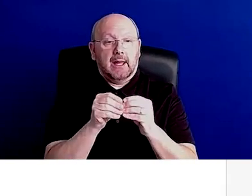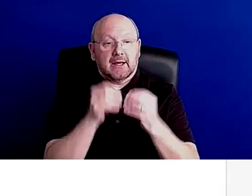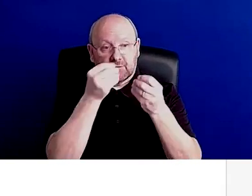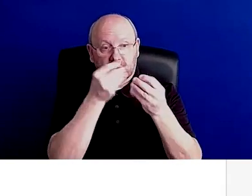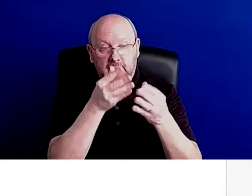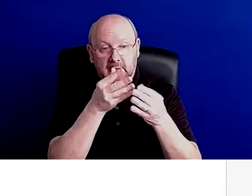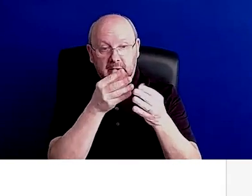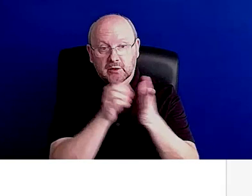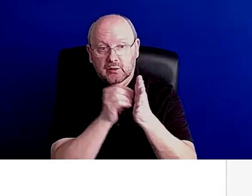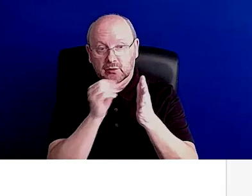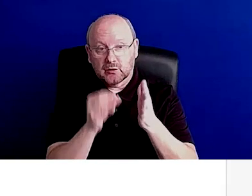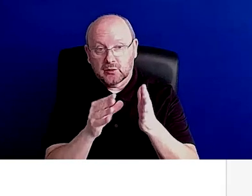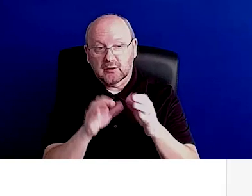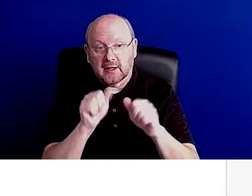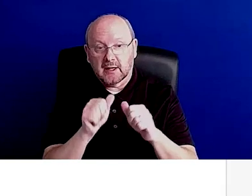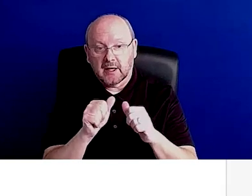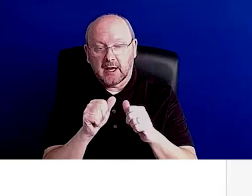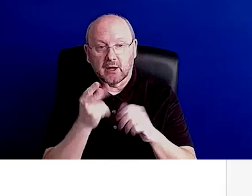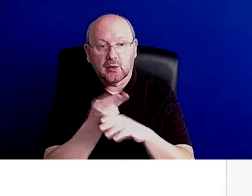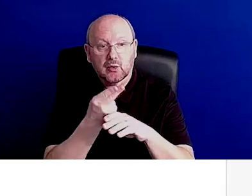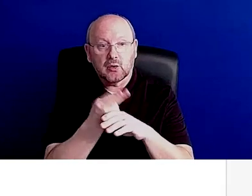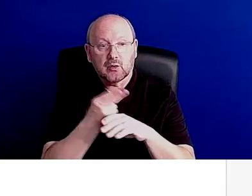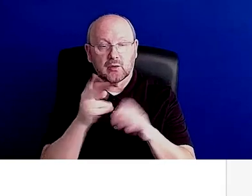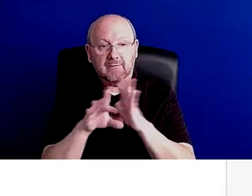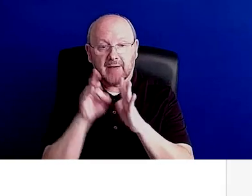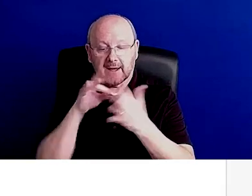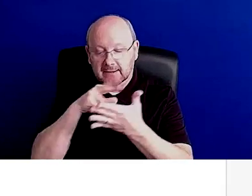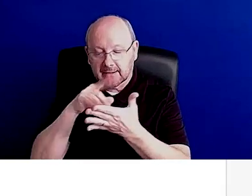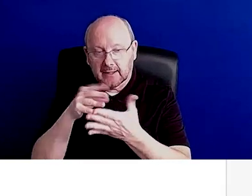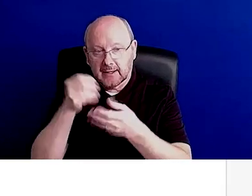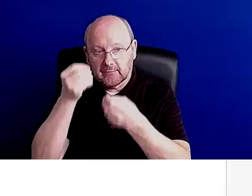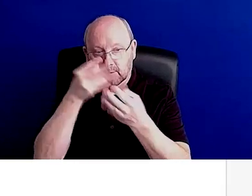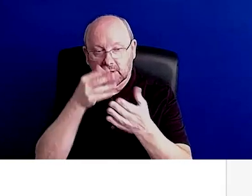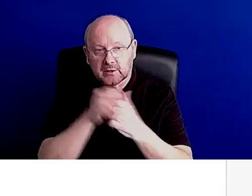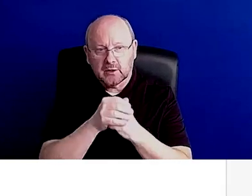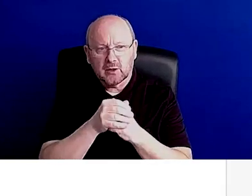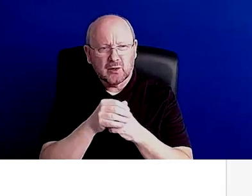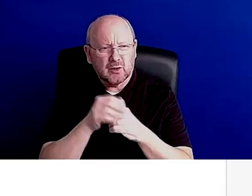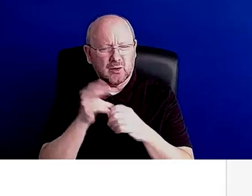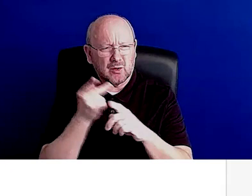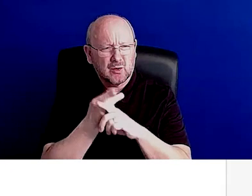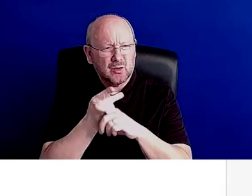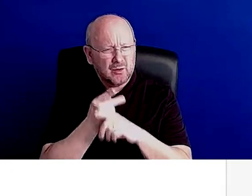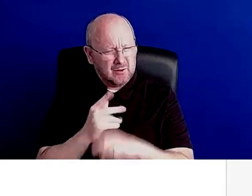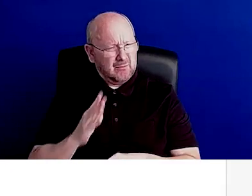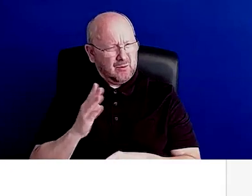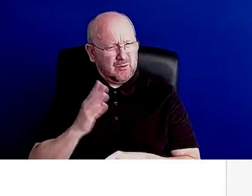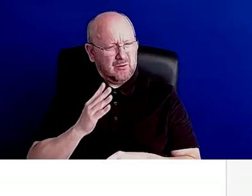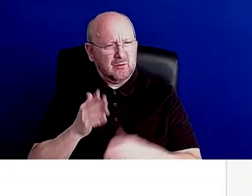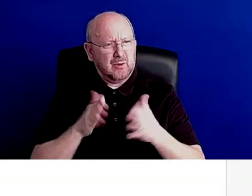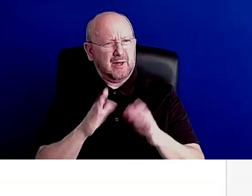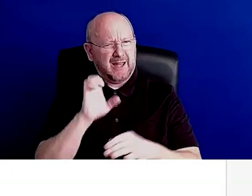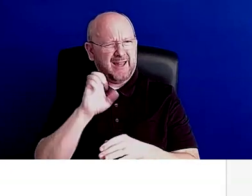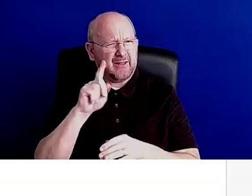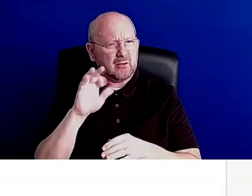really useful study information. So this shows how students can use it in an ethical way to help them in their classes. And so what I did was I